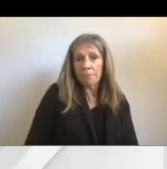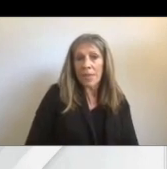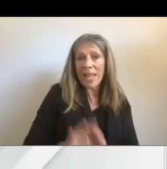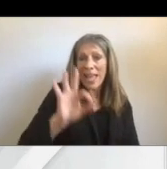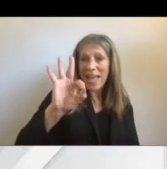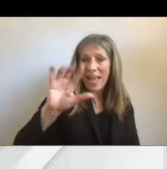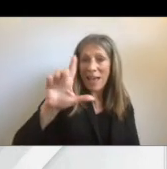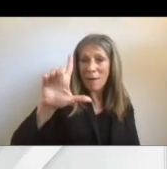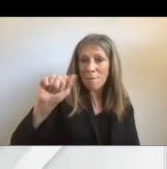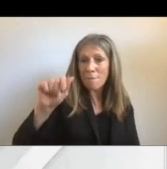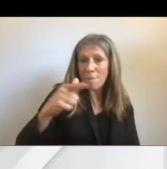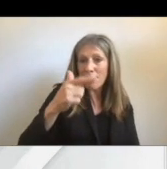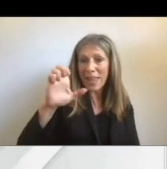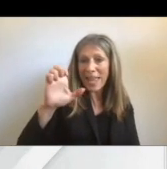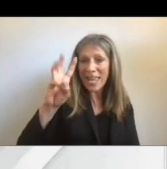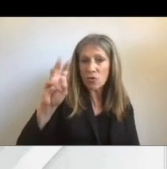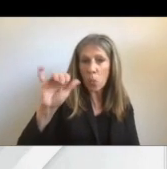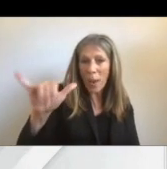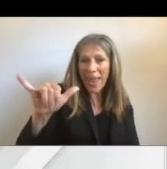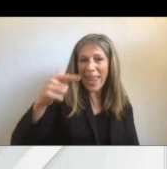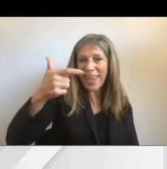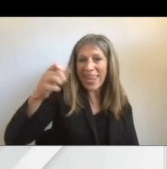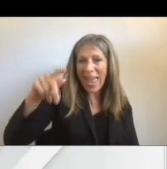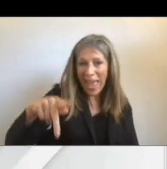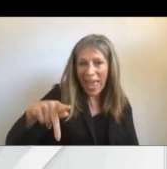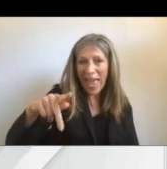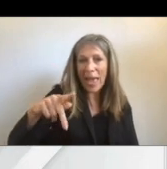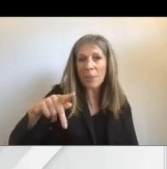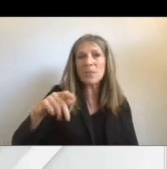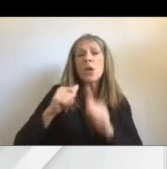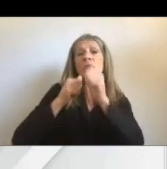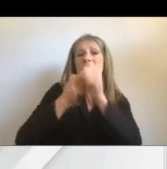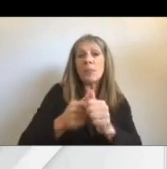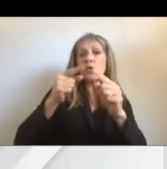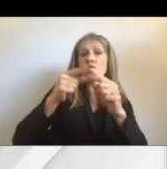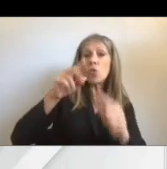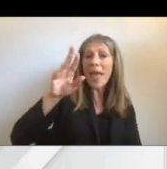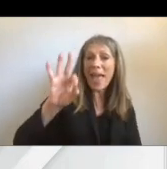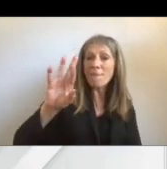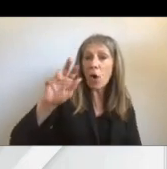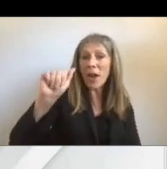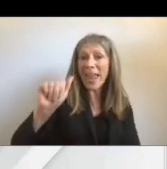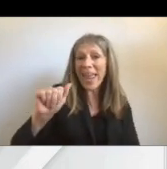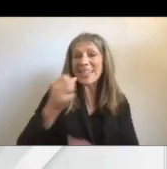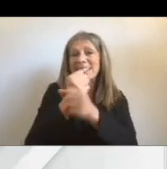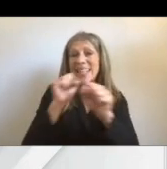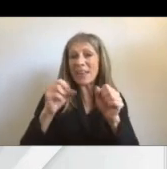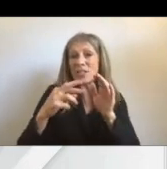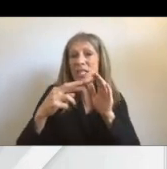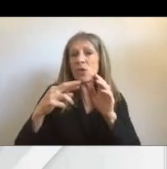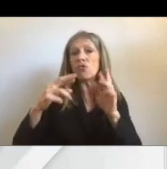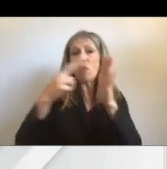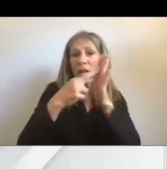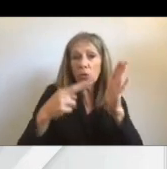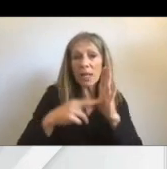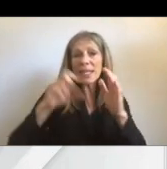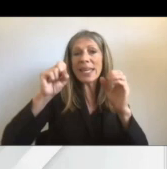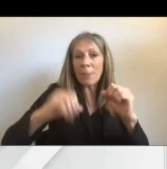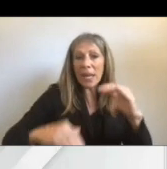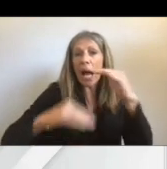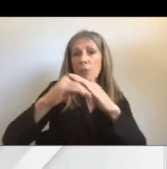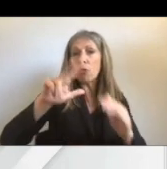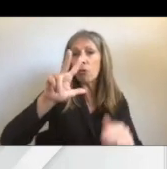Flangeway gaps at tracks subject to FRA safety regulations are allowed to be up to 3 inches wide.